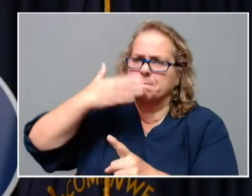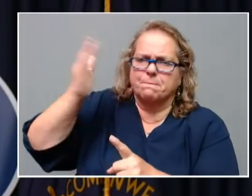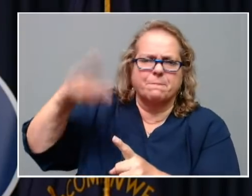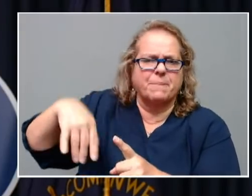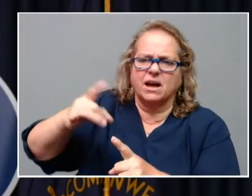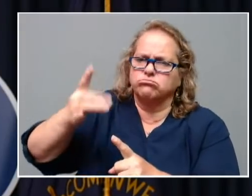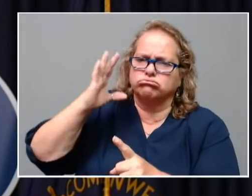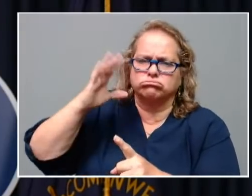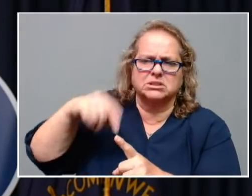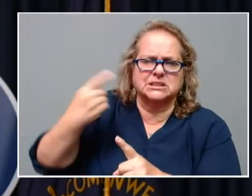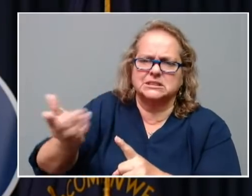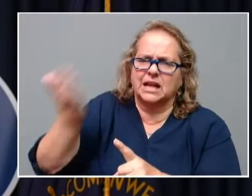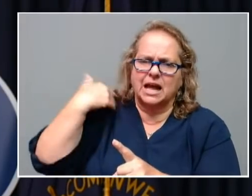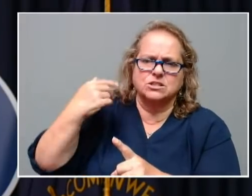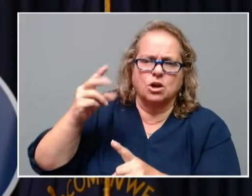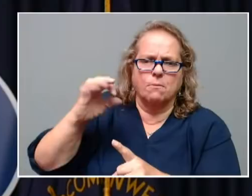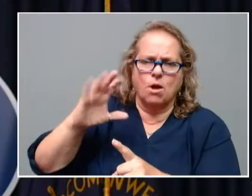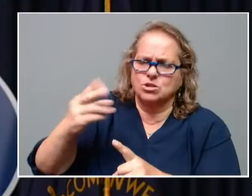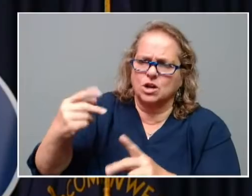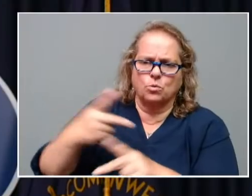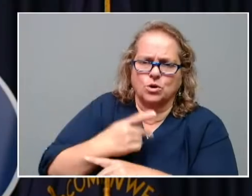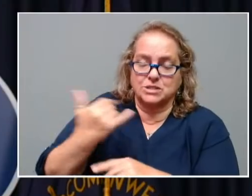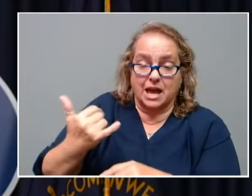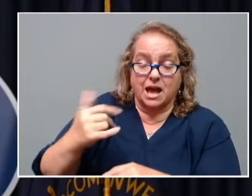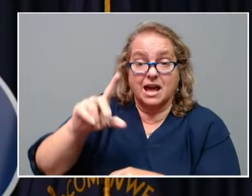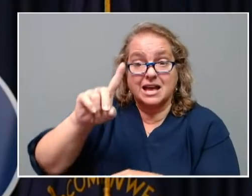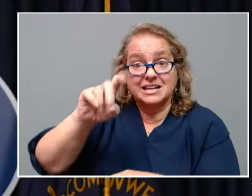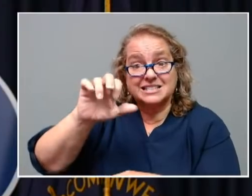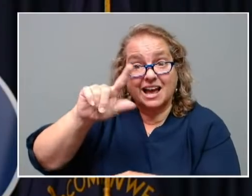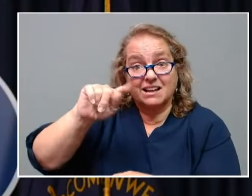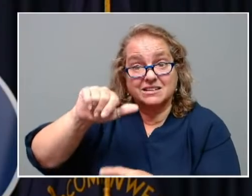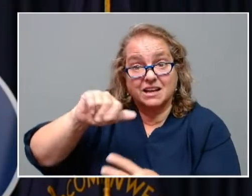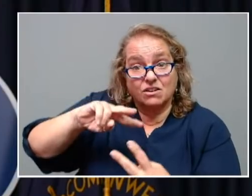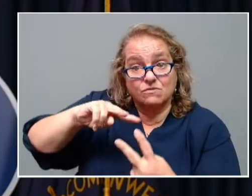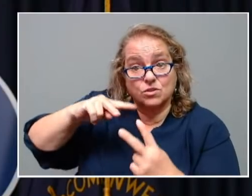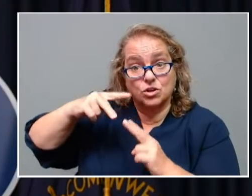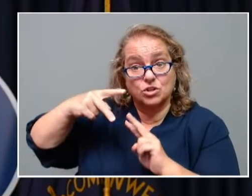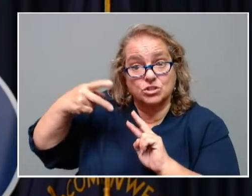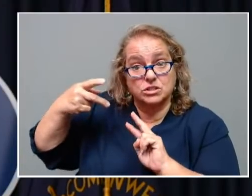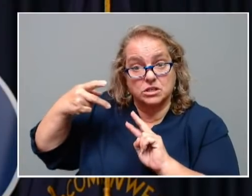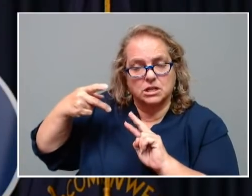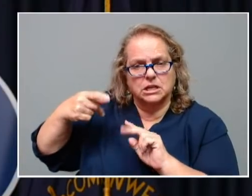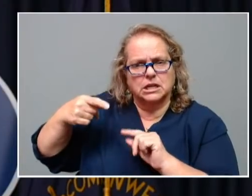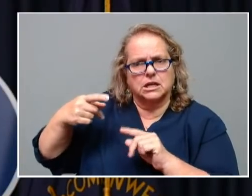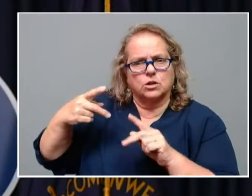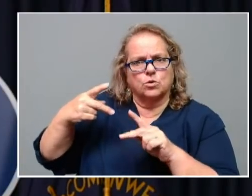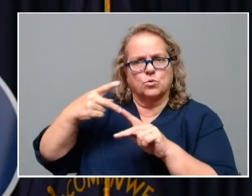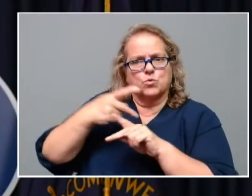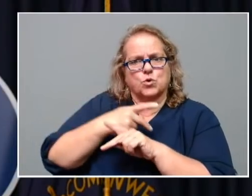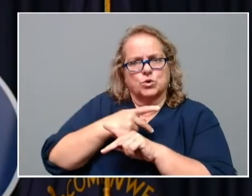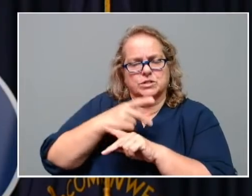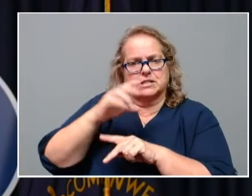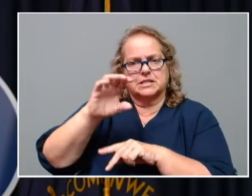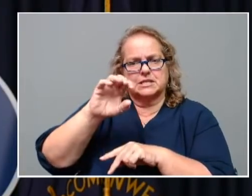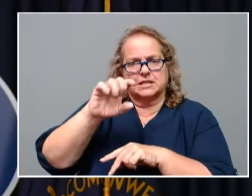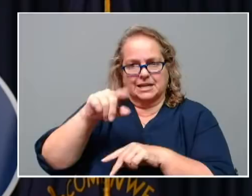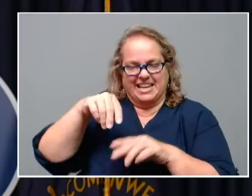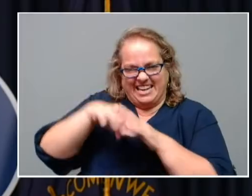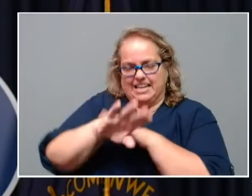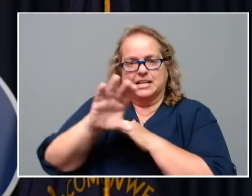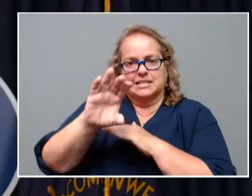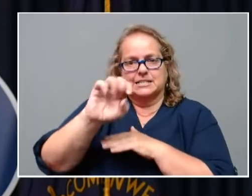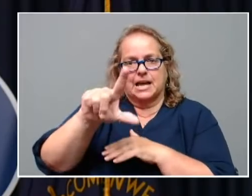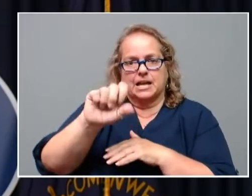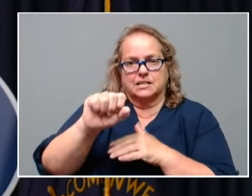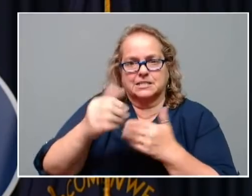worse now. And the Delta variant probably sticks to your cells better, it gets into them easier, and it's more easily spread because